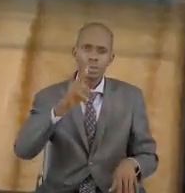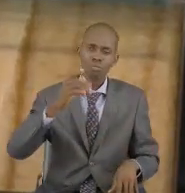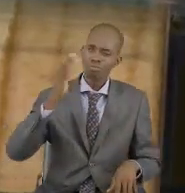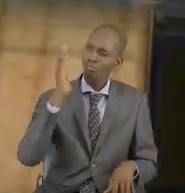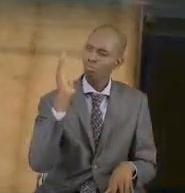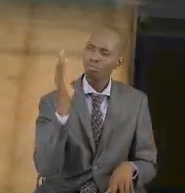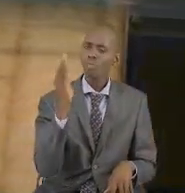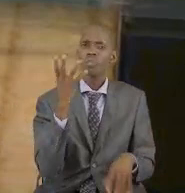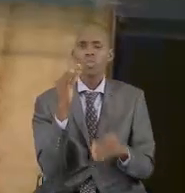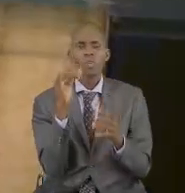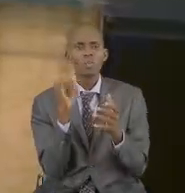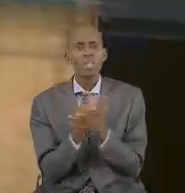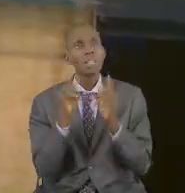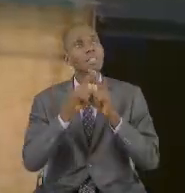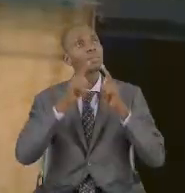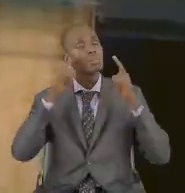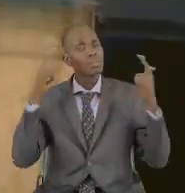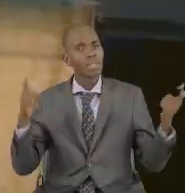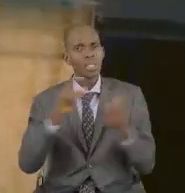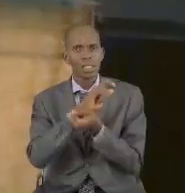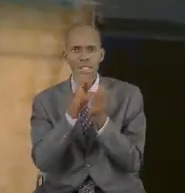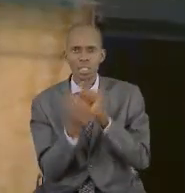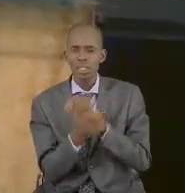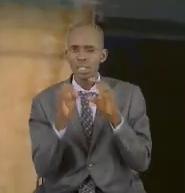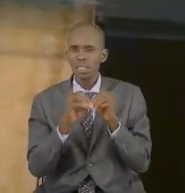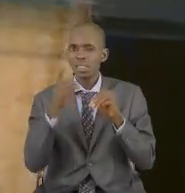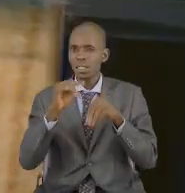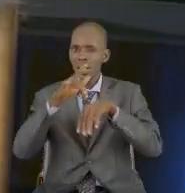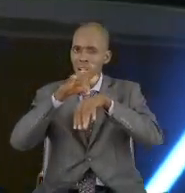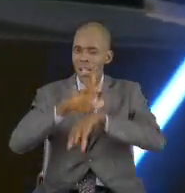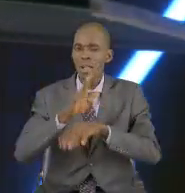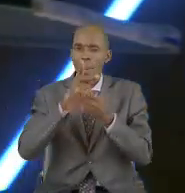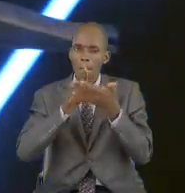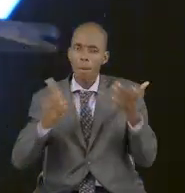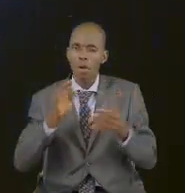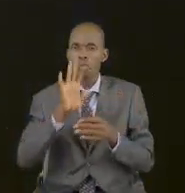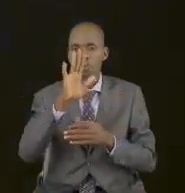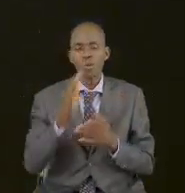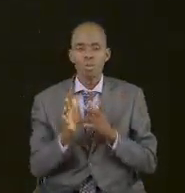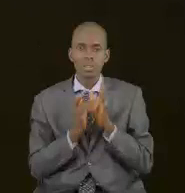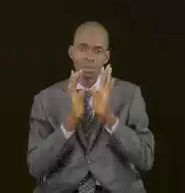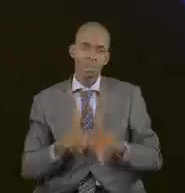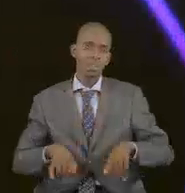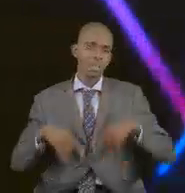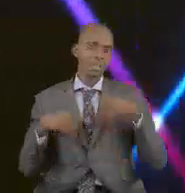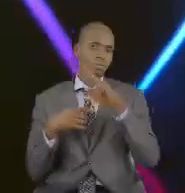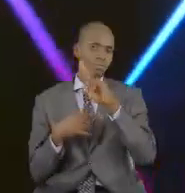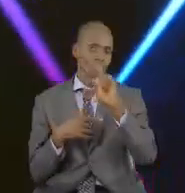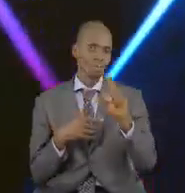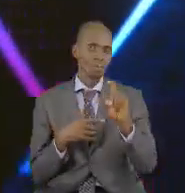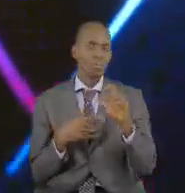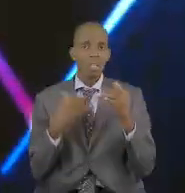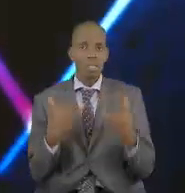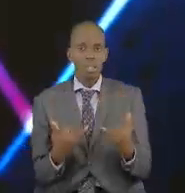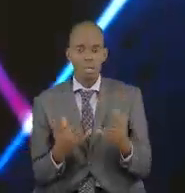that great change in the early part of your Christian life? And now, as that change